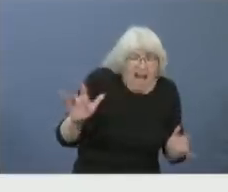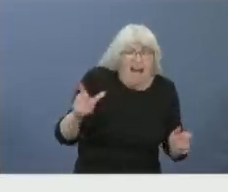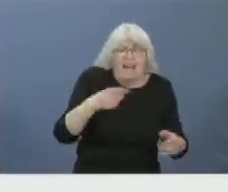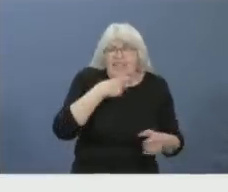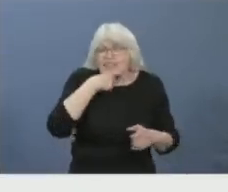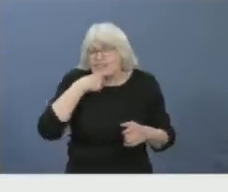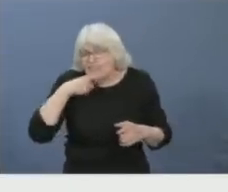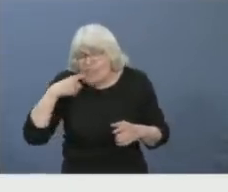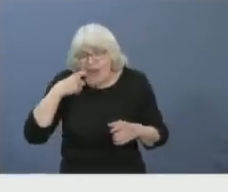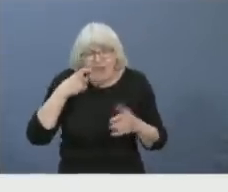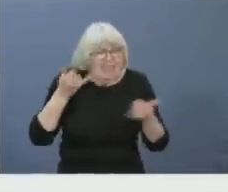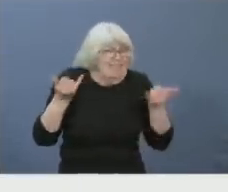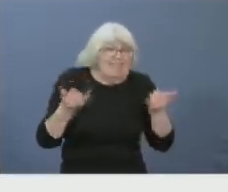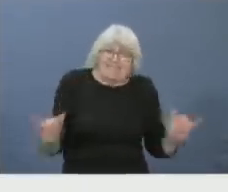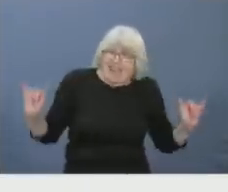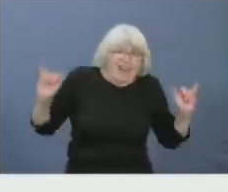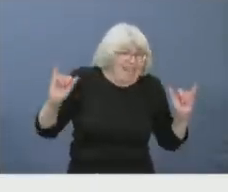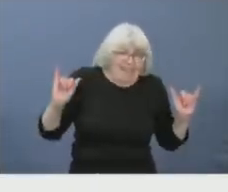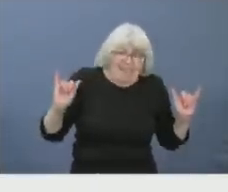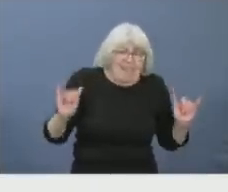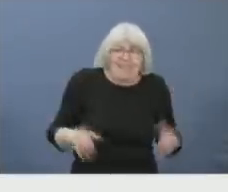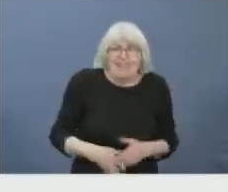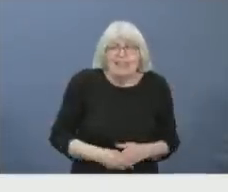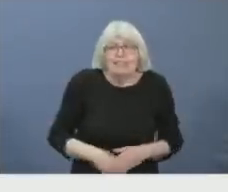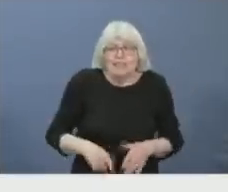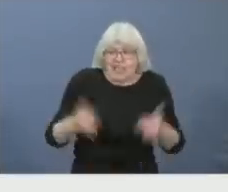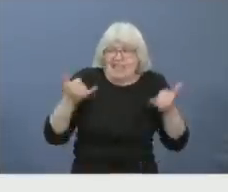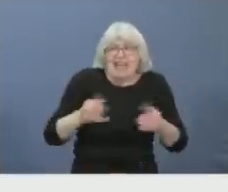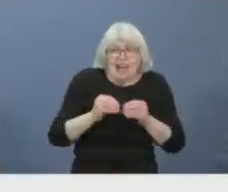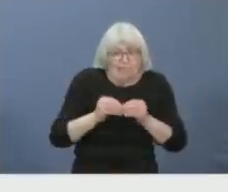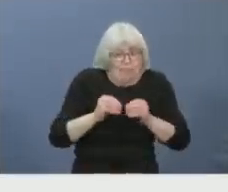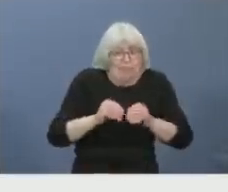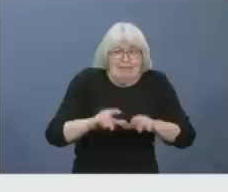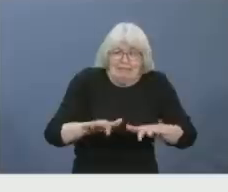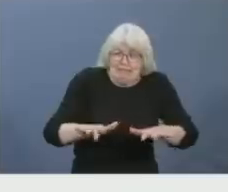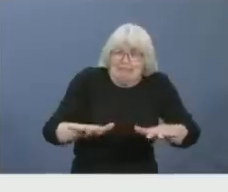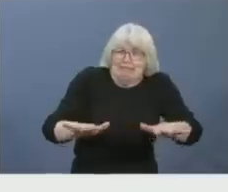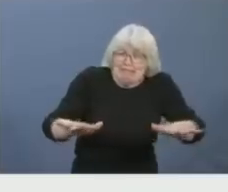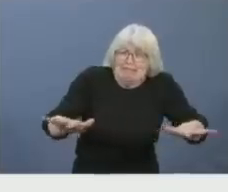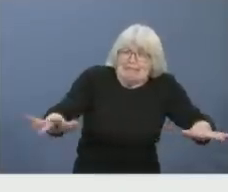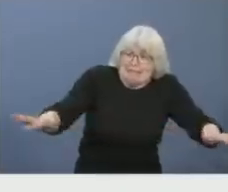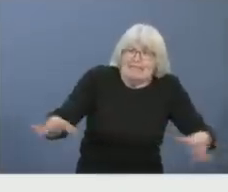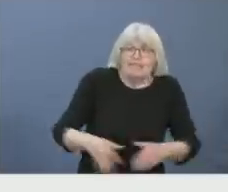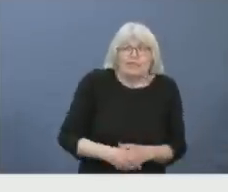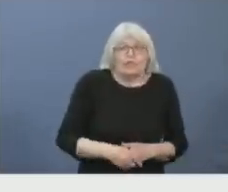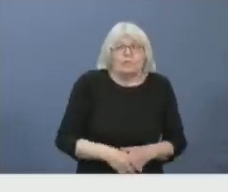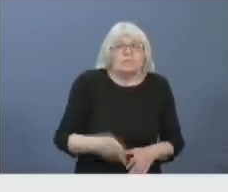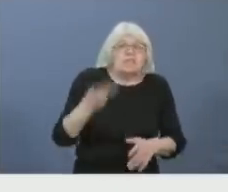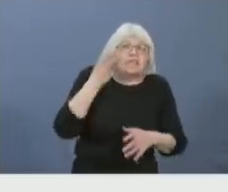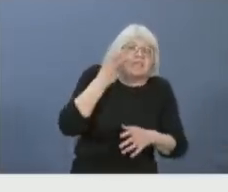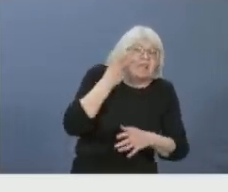currently experiencing some challenges with that. But we'll wait to see how the afternoon goes. But